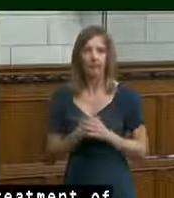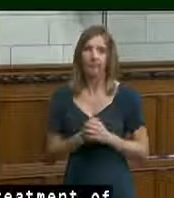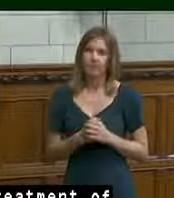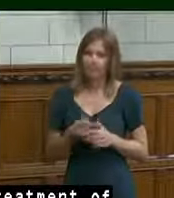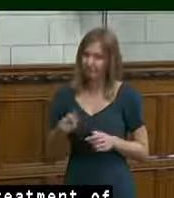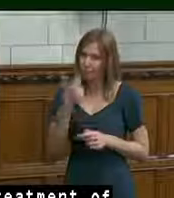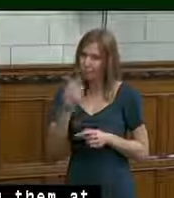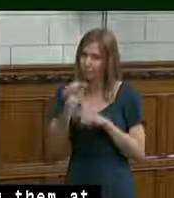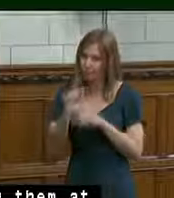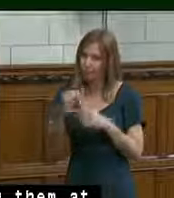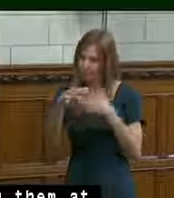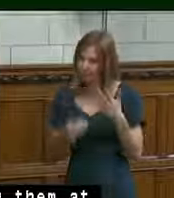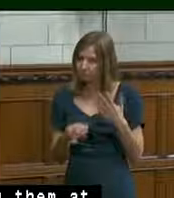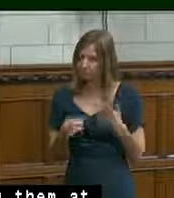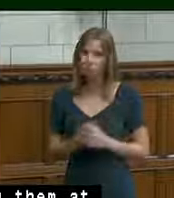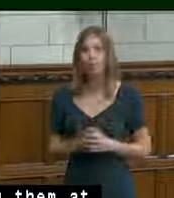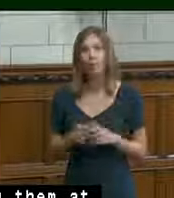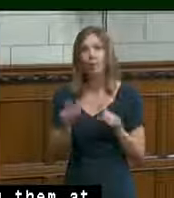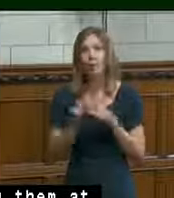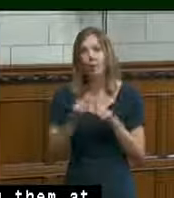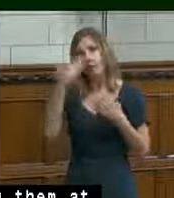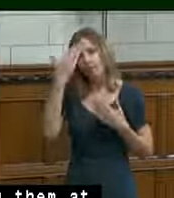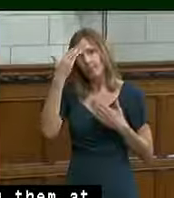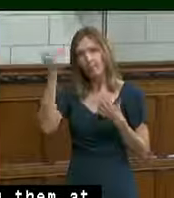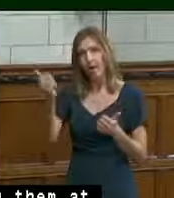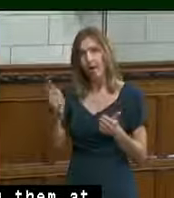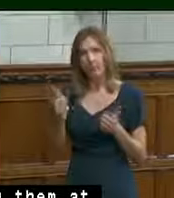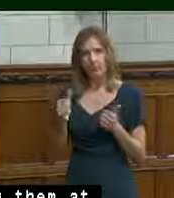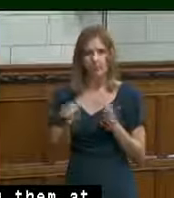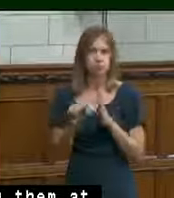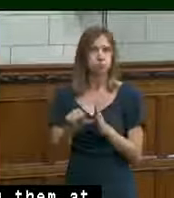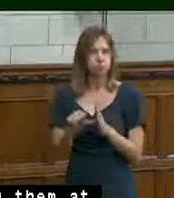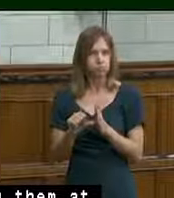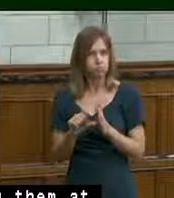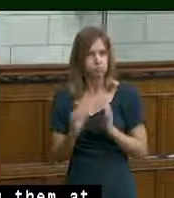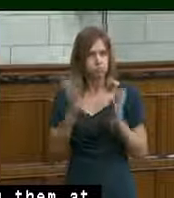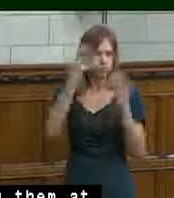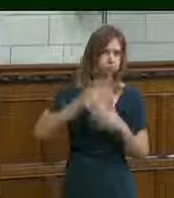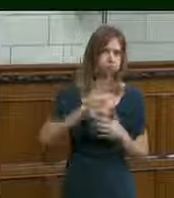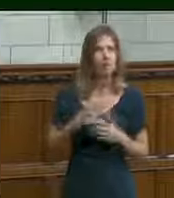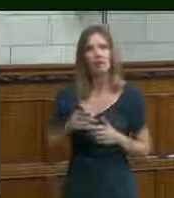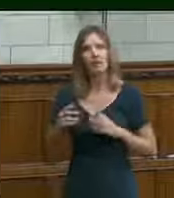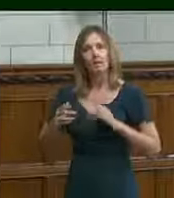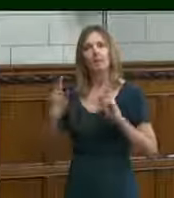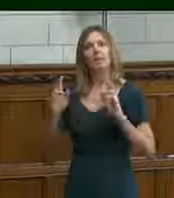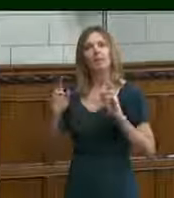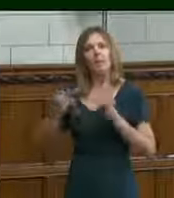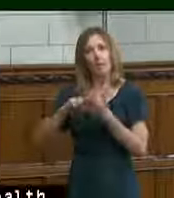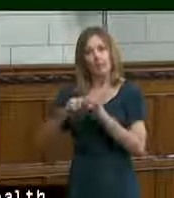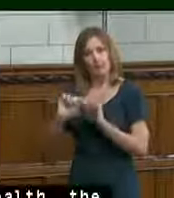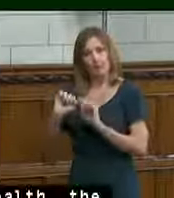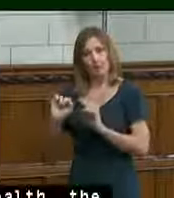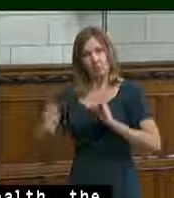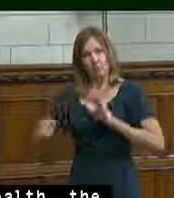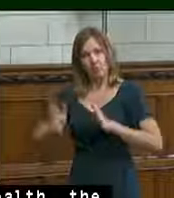Ryan, when it comes to mental health, the picture for deaf people is not encouraging. Sign Health report that deaf people